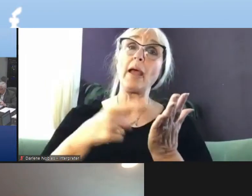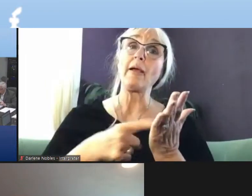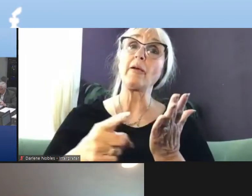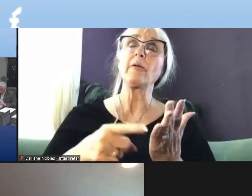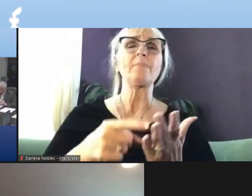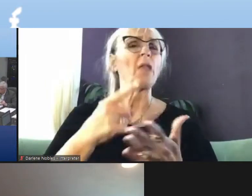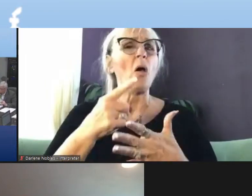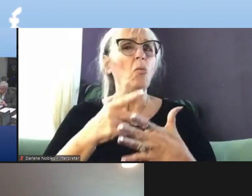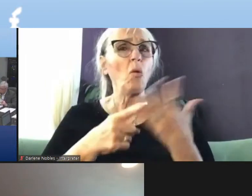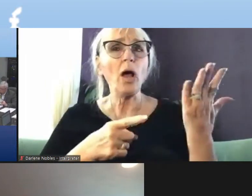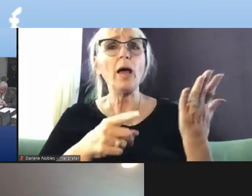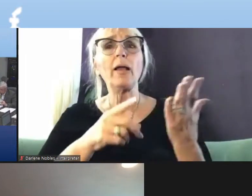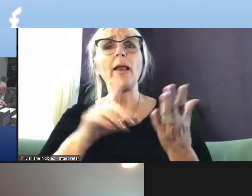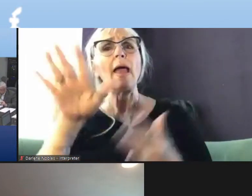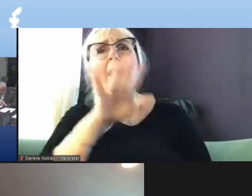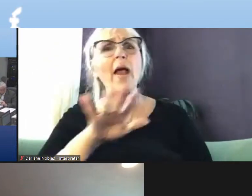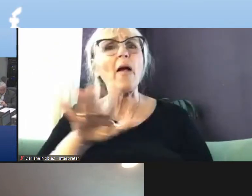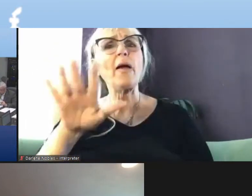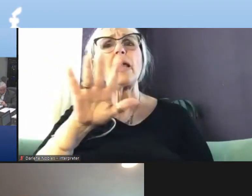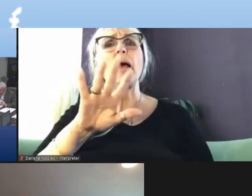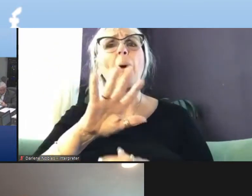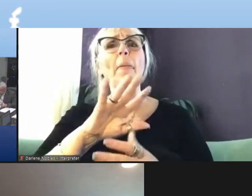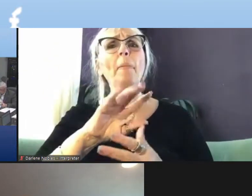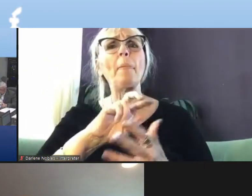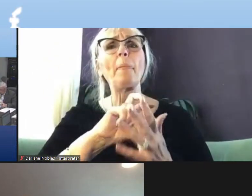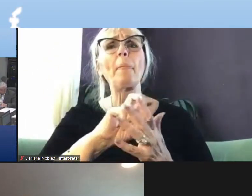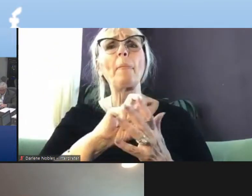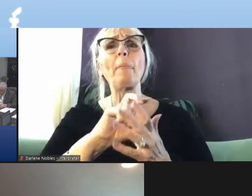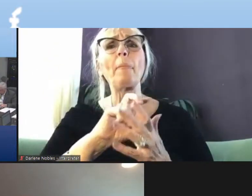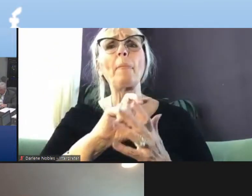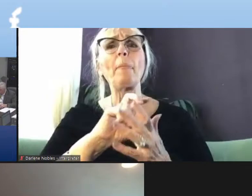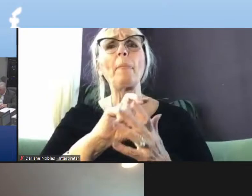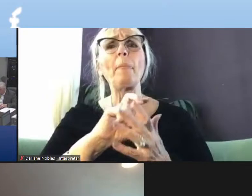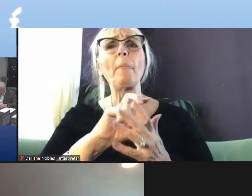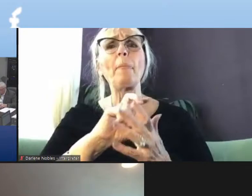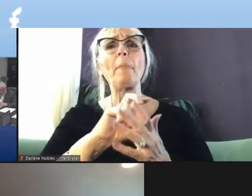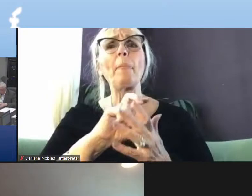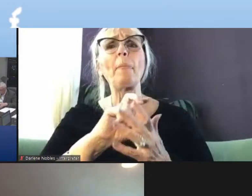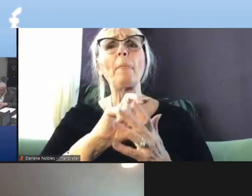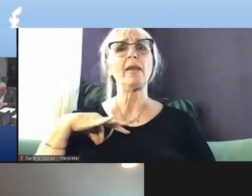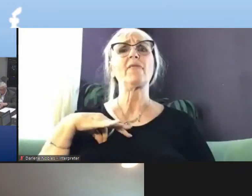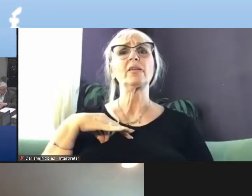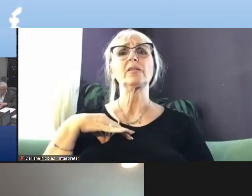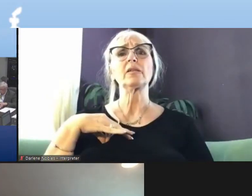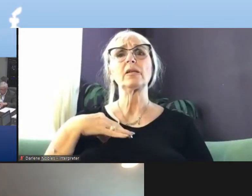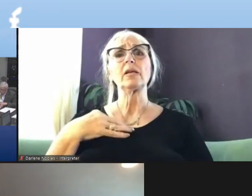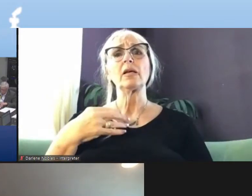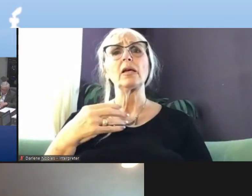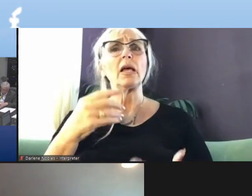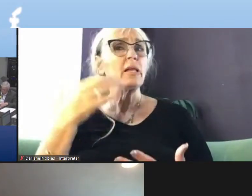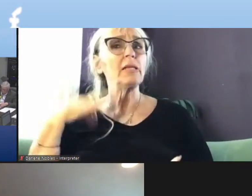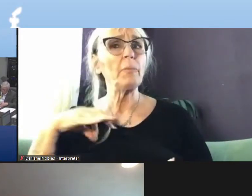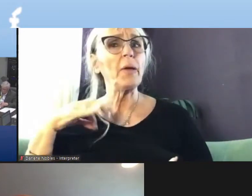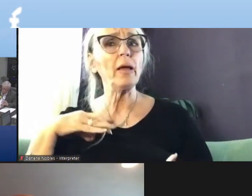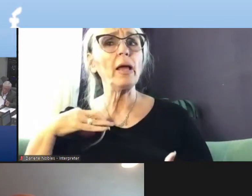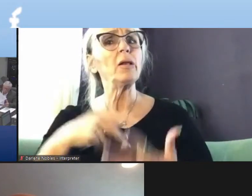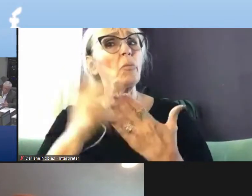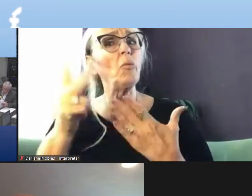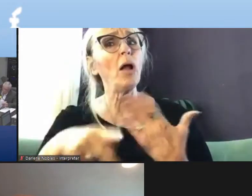of area or population are benefited by the project? And does the project benefit public health